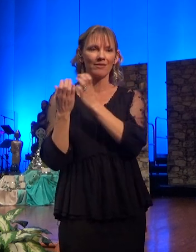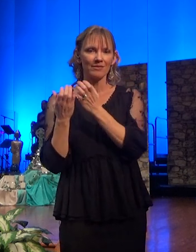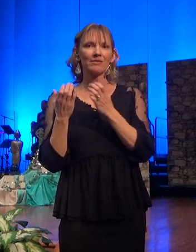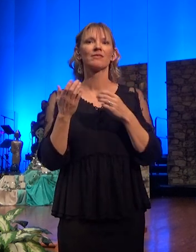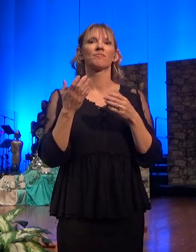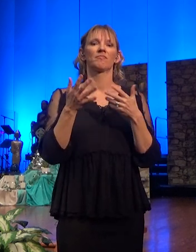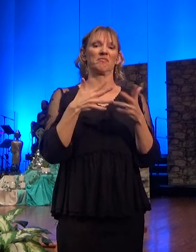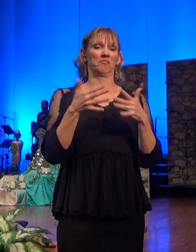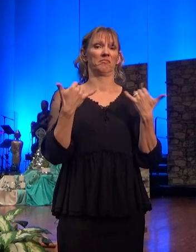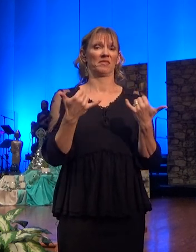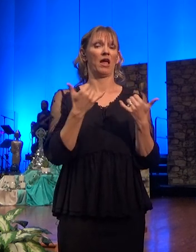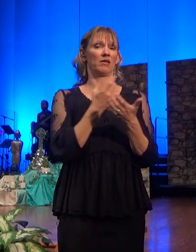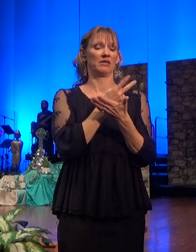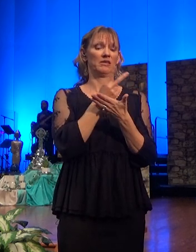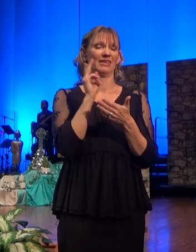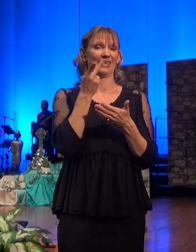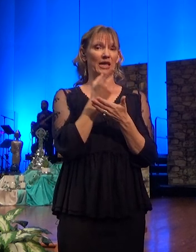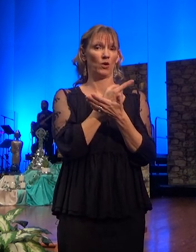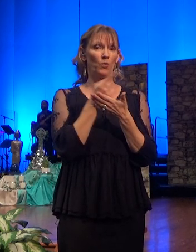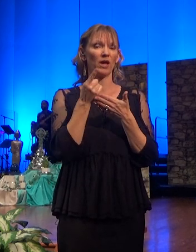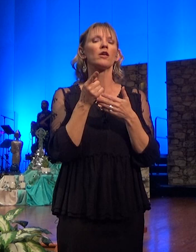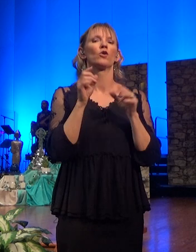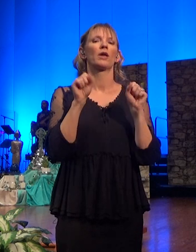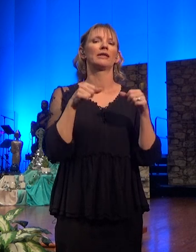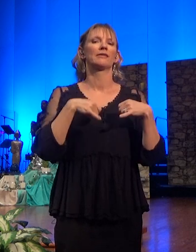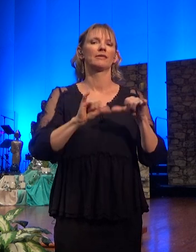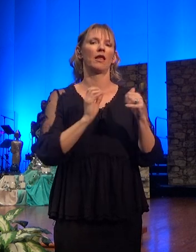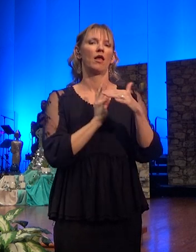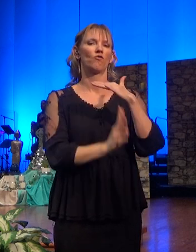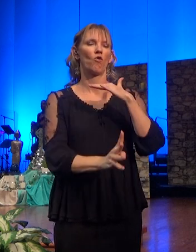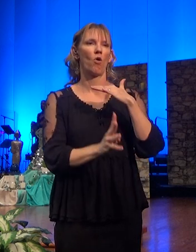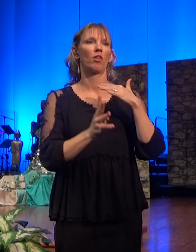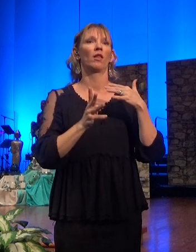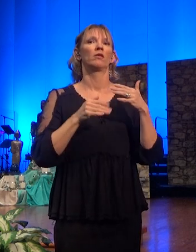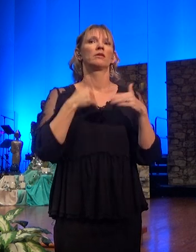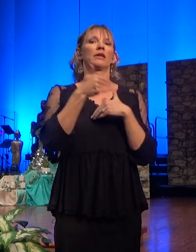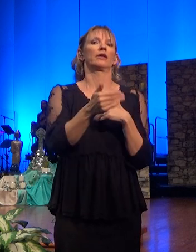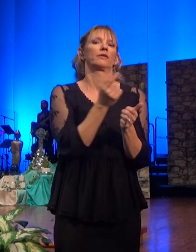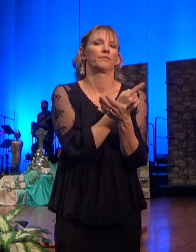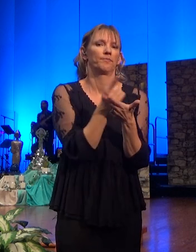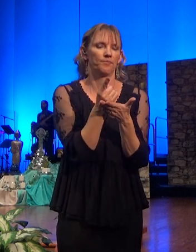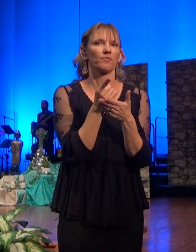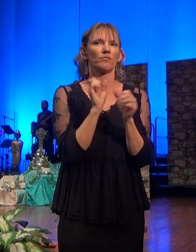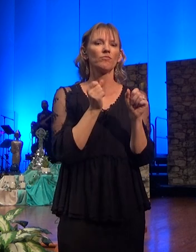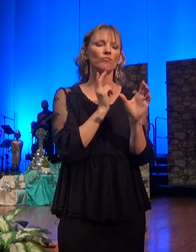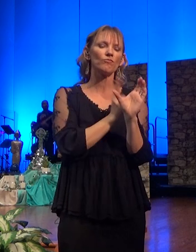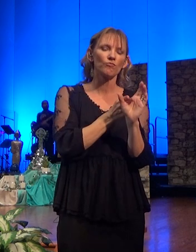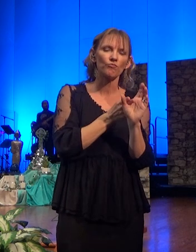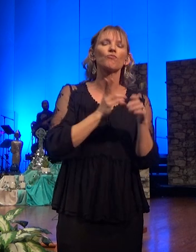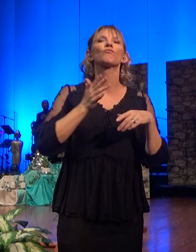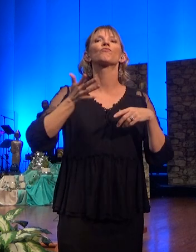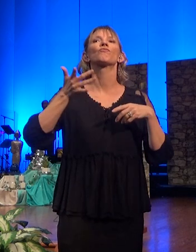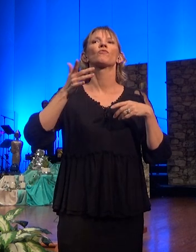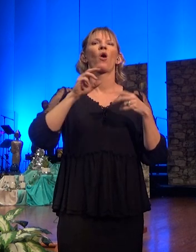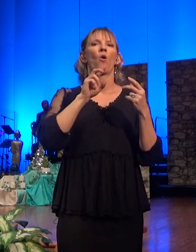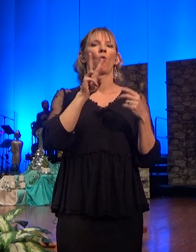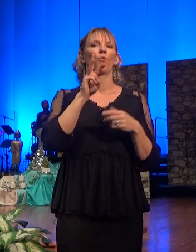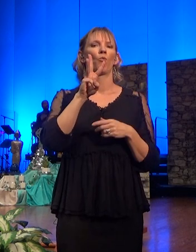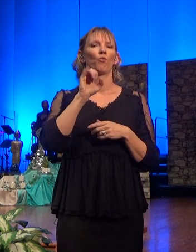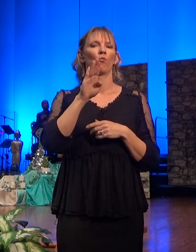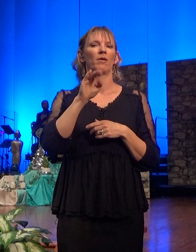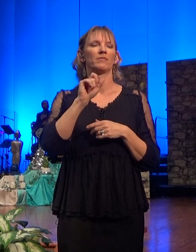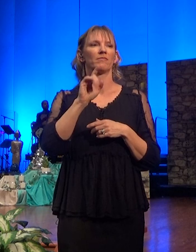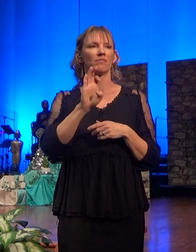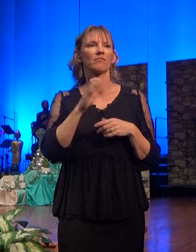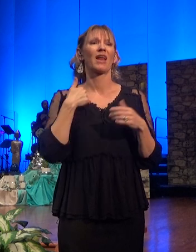week 2, we still invite you to get enrolled. We'll take enrollees for the next week, so go to the website and check out all the offerings, everything from